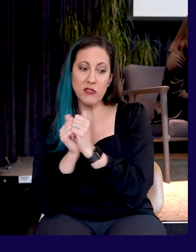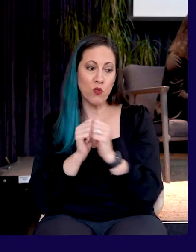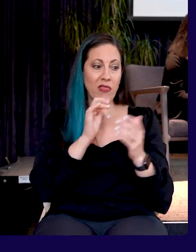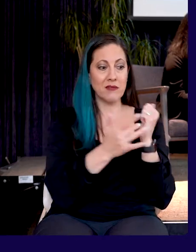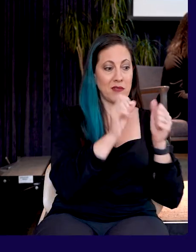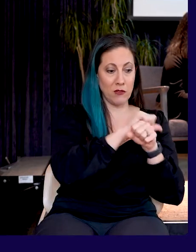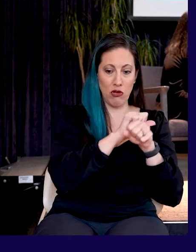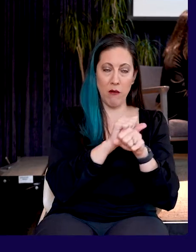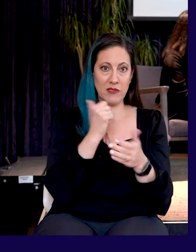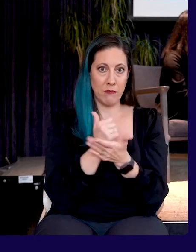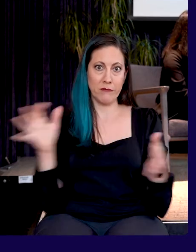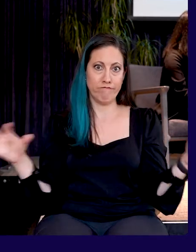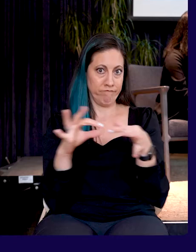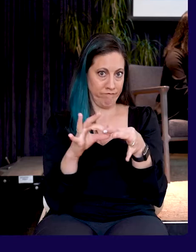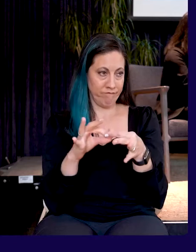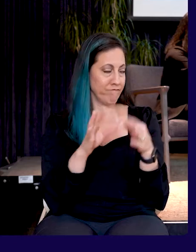Thank you.